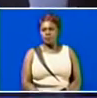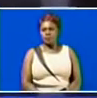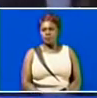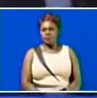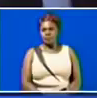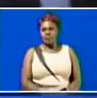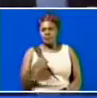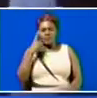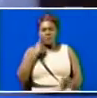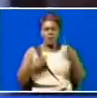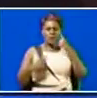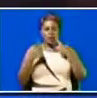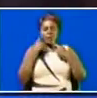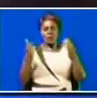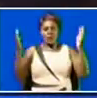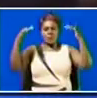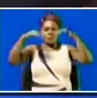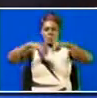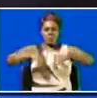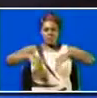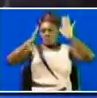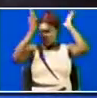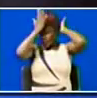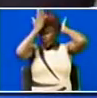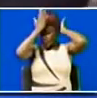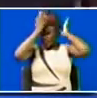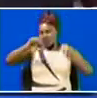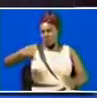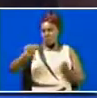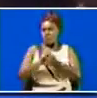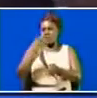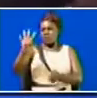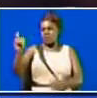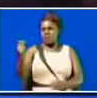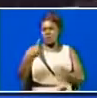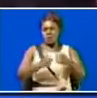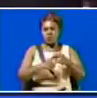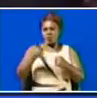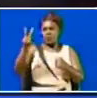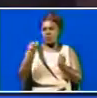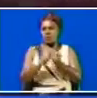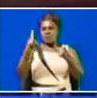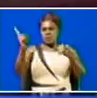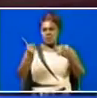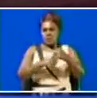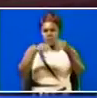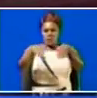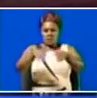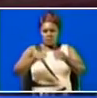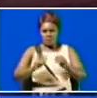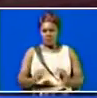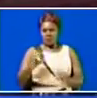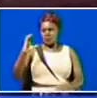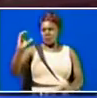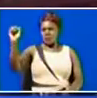As mourners converged at Malava in Kakamega County on the 14th of June 2016 to lay to rest late